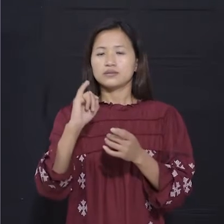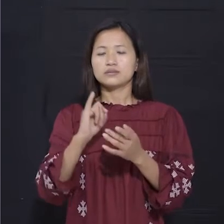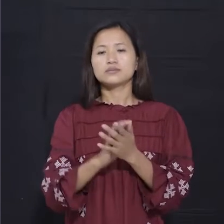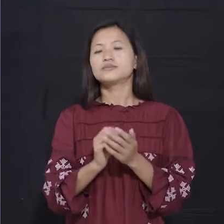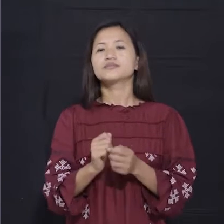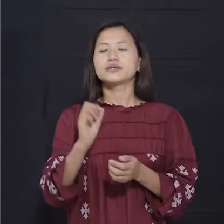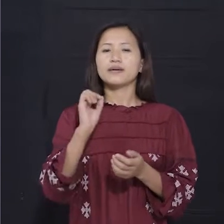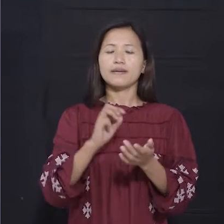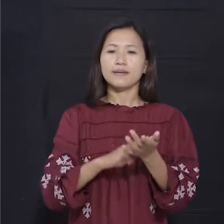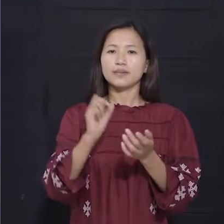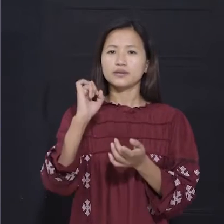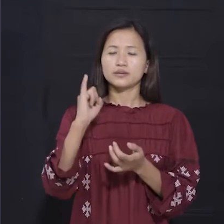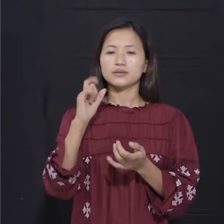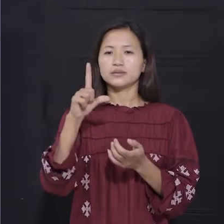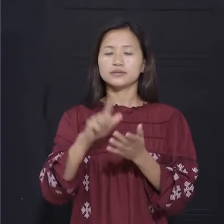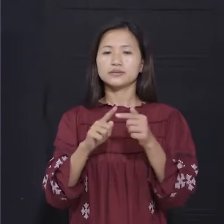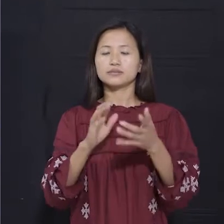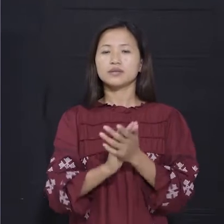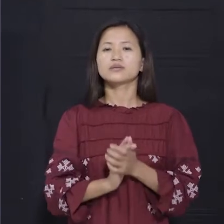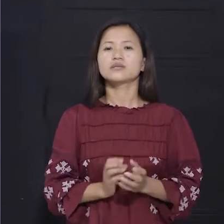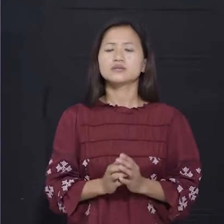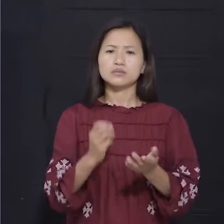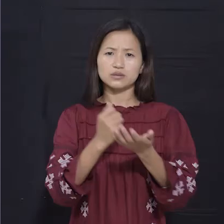many lands. However, Samudragupta, he